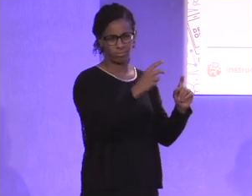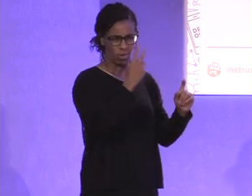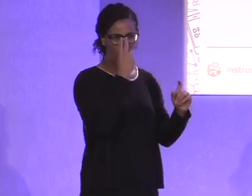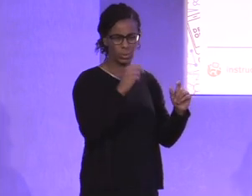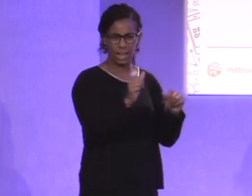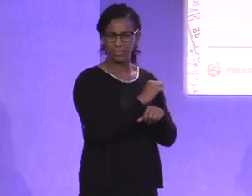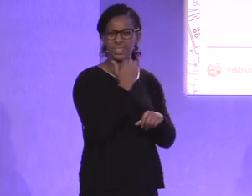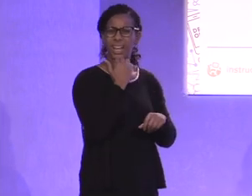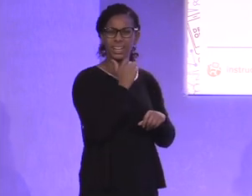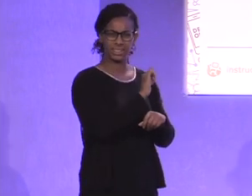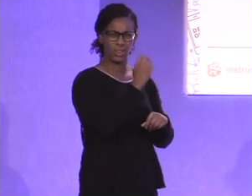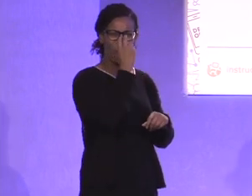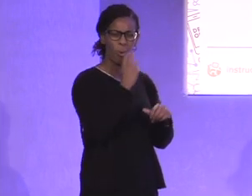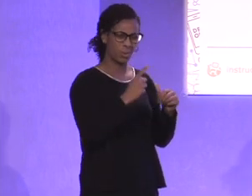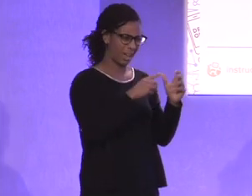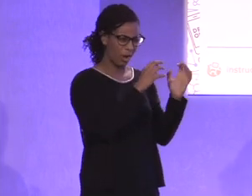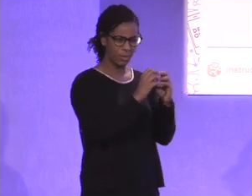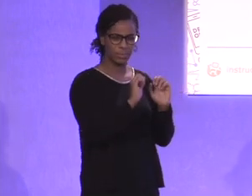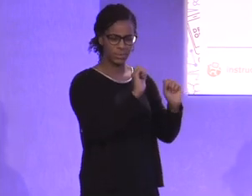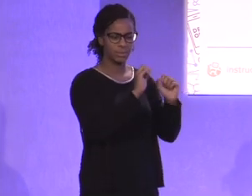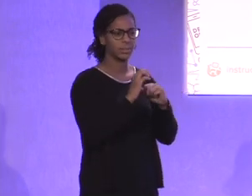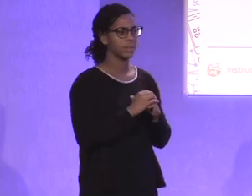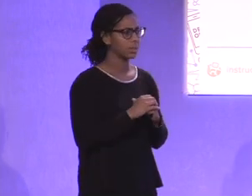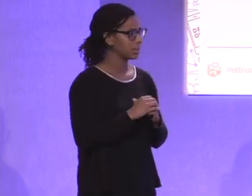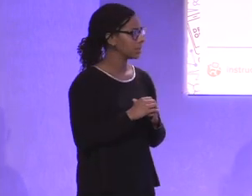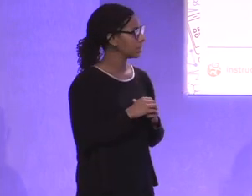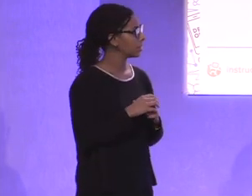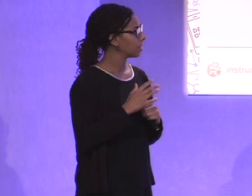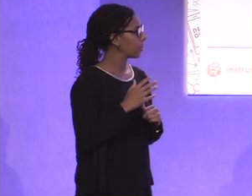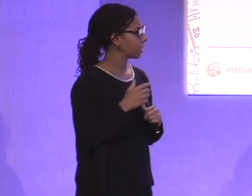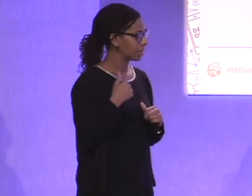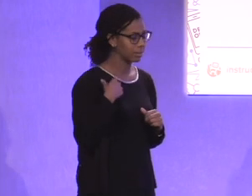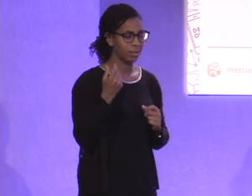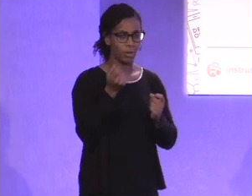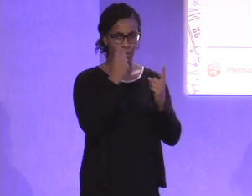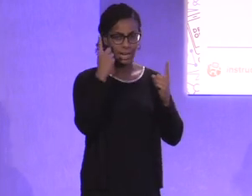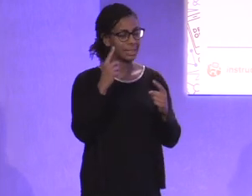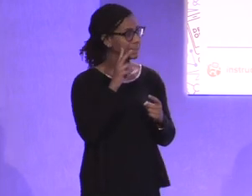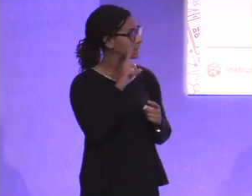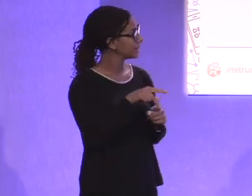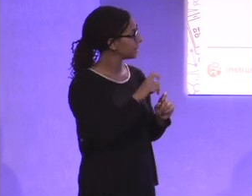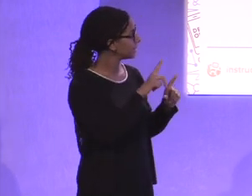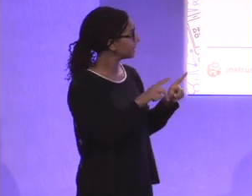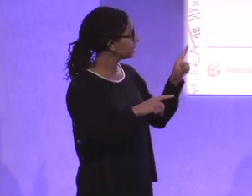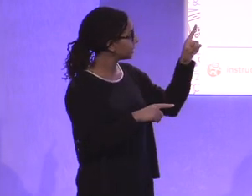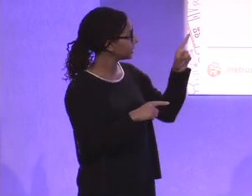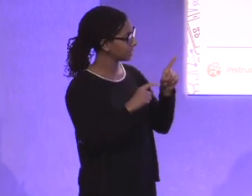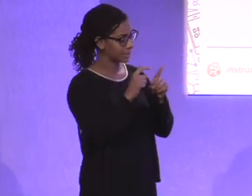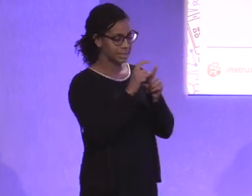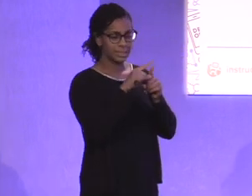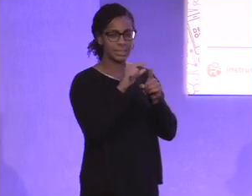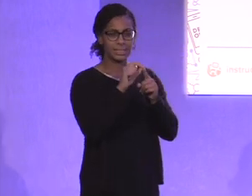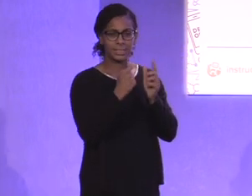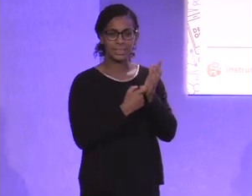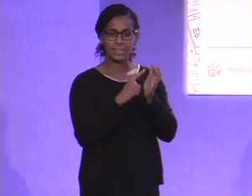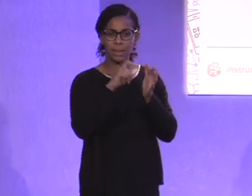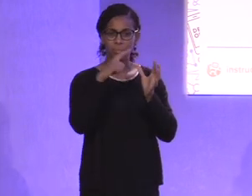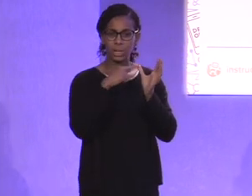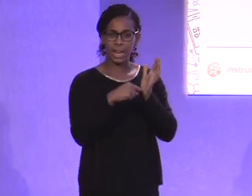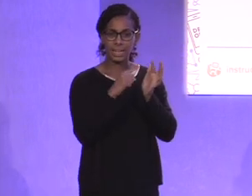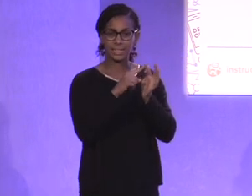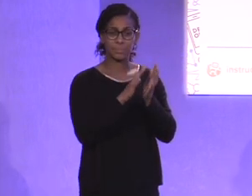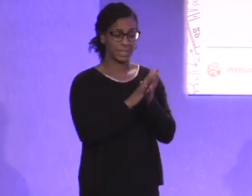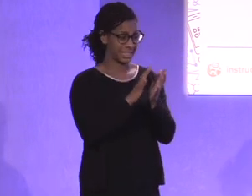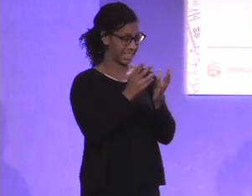old data. So lesson learned for me was, if you look at the screenshot there, deprecate. The moment that something is